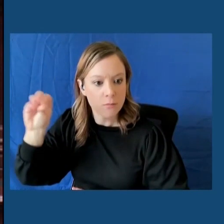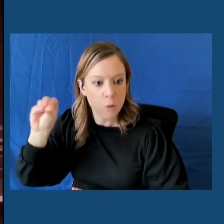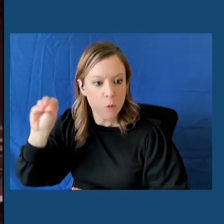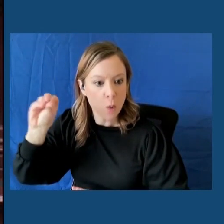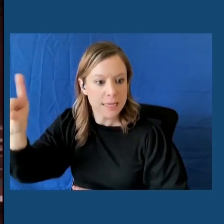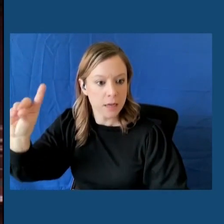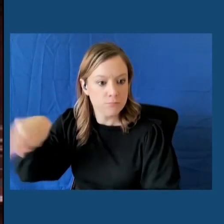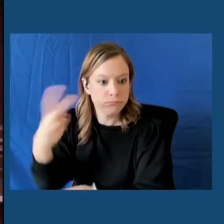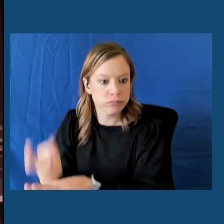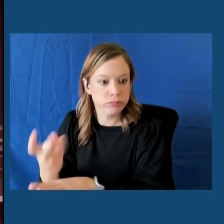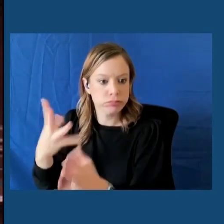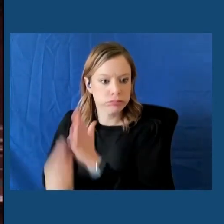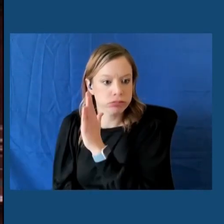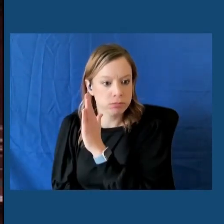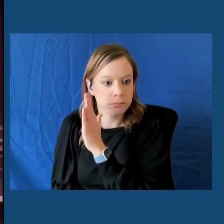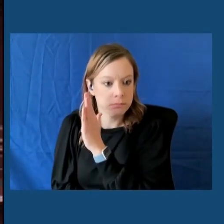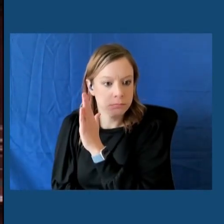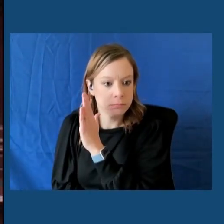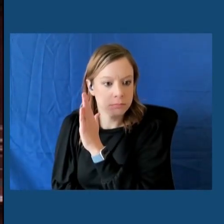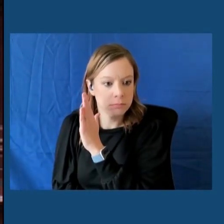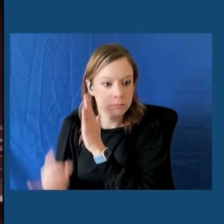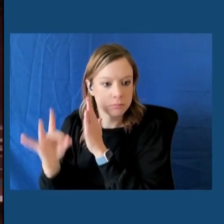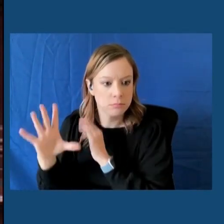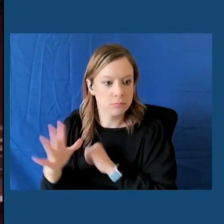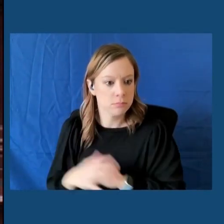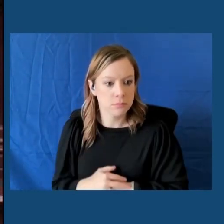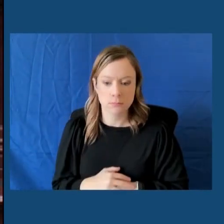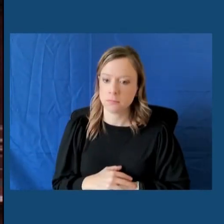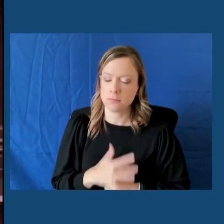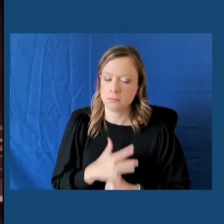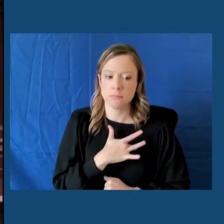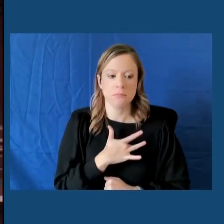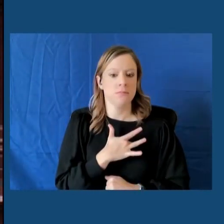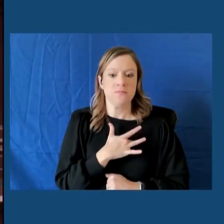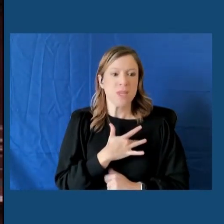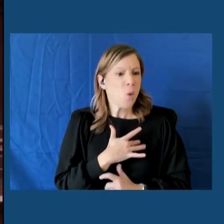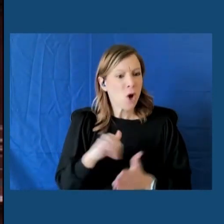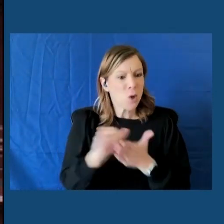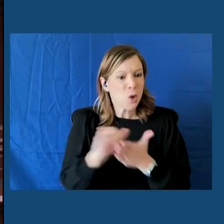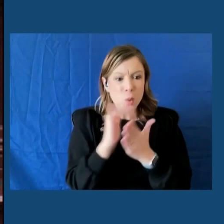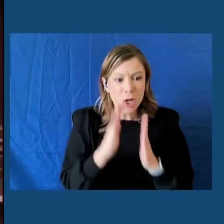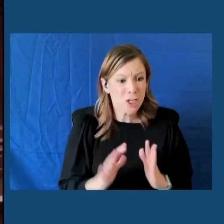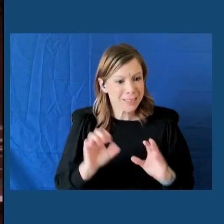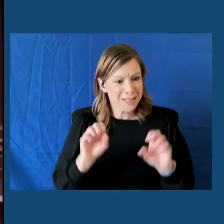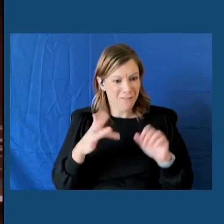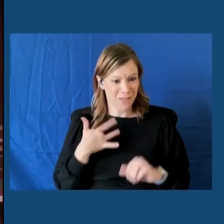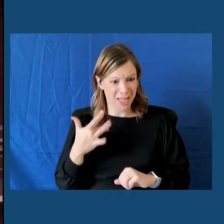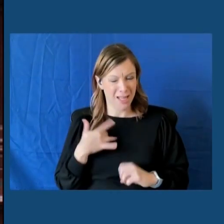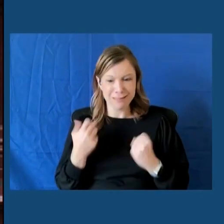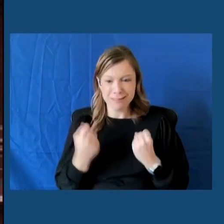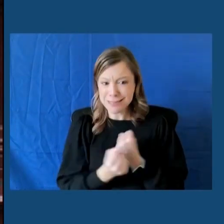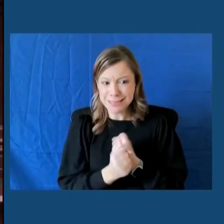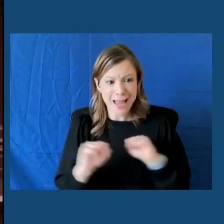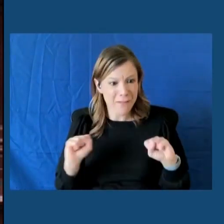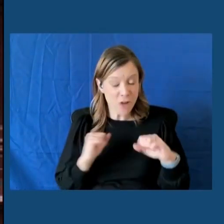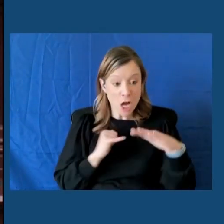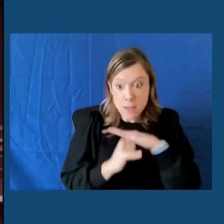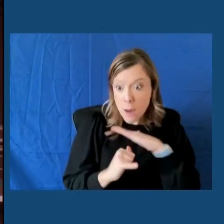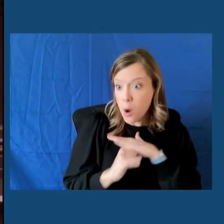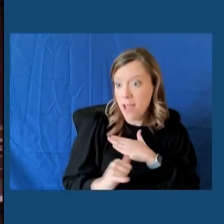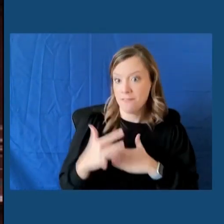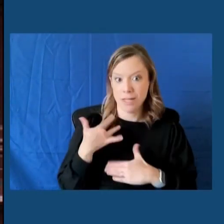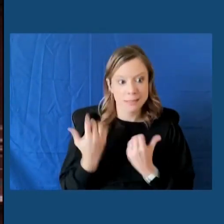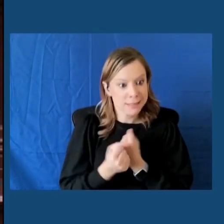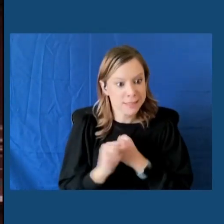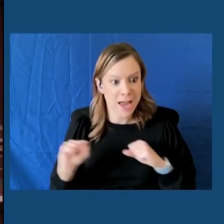Where every New Yorker can feel safe walking the streets or taking the subway. And where our children have every